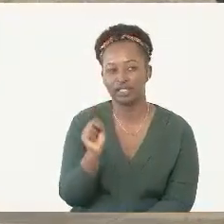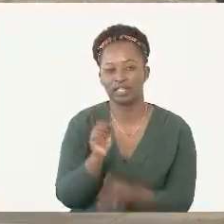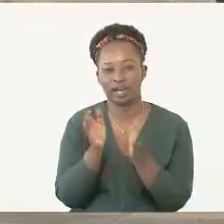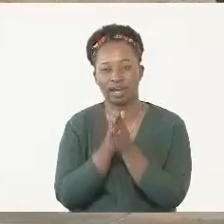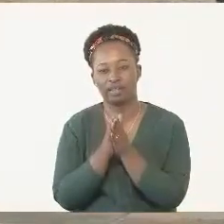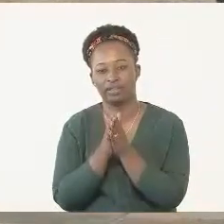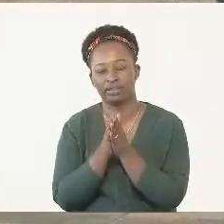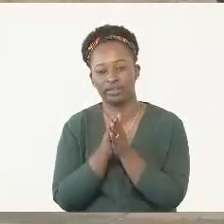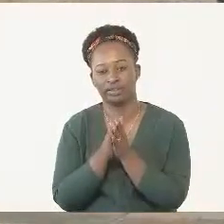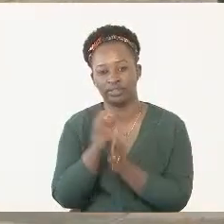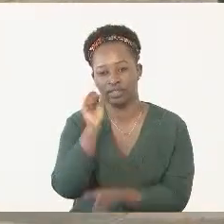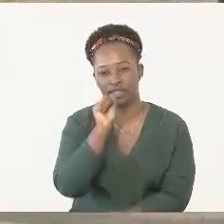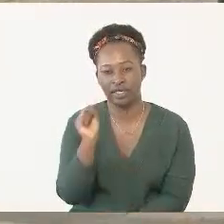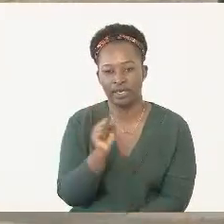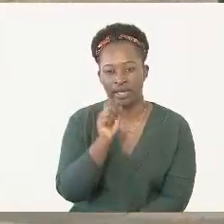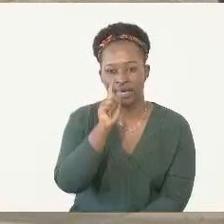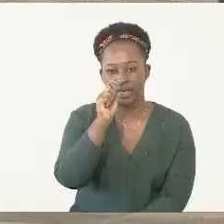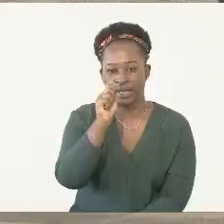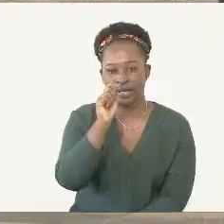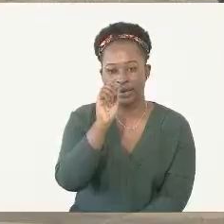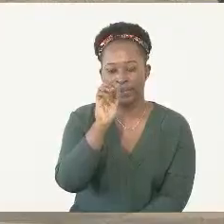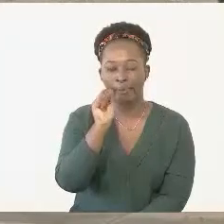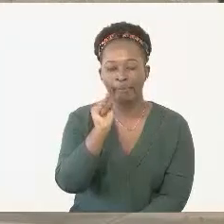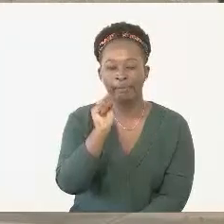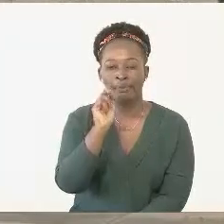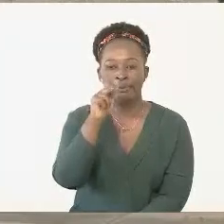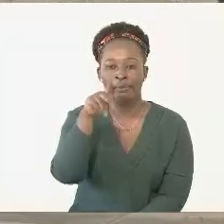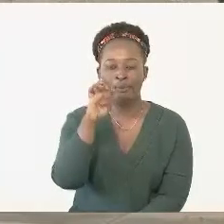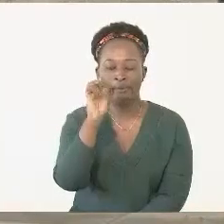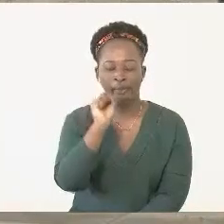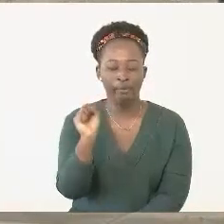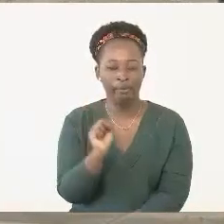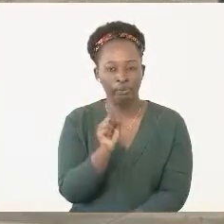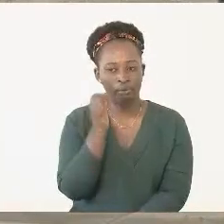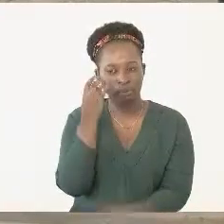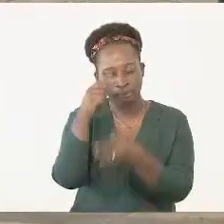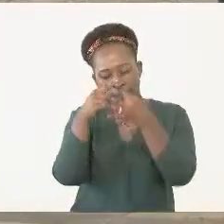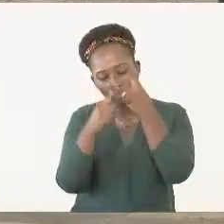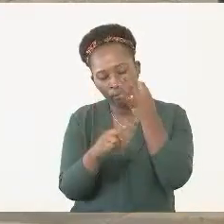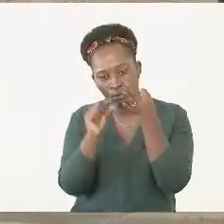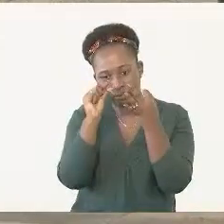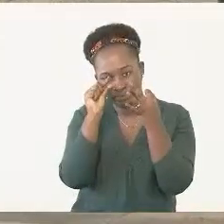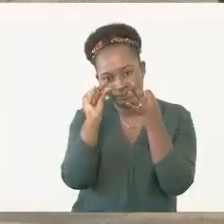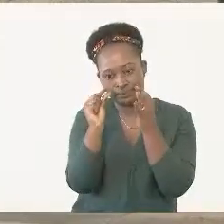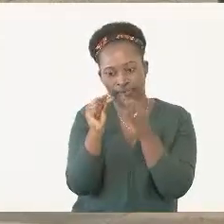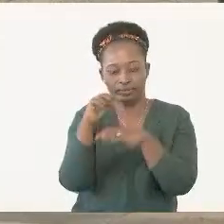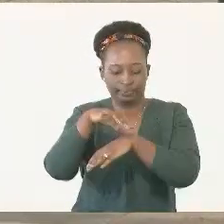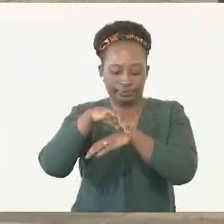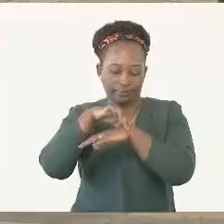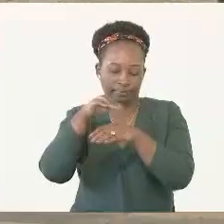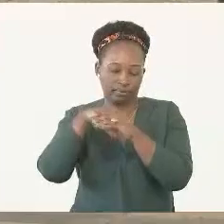we have steps. These are the 3 small bones we have in